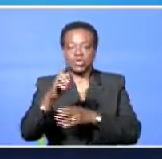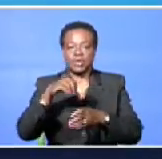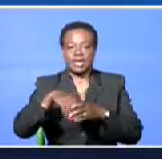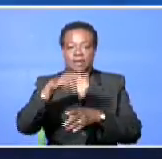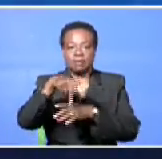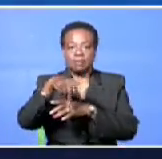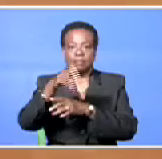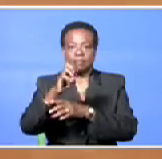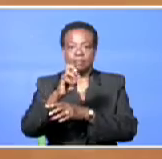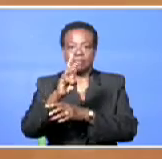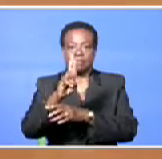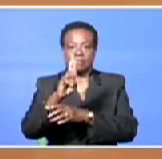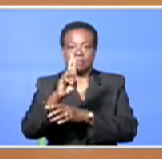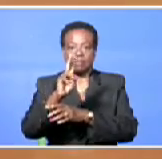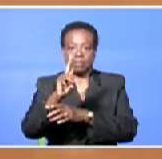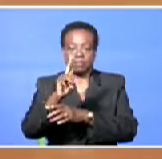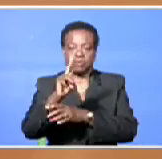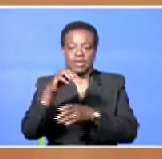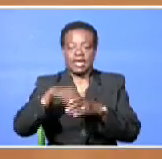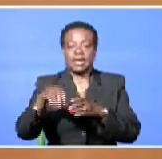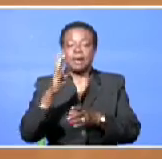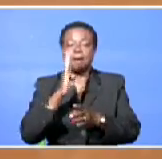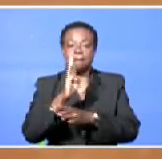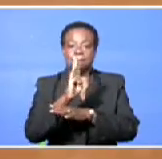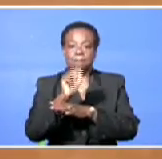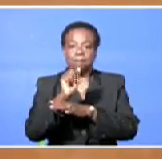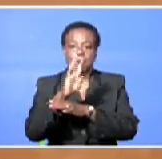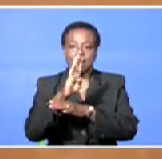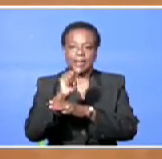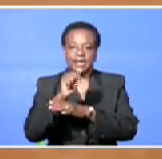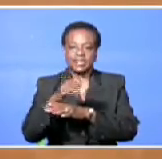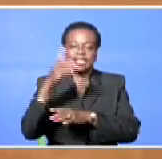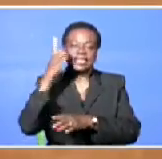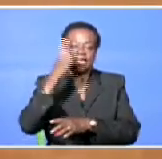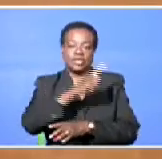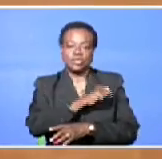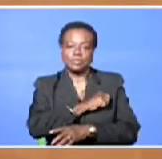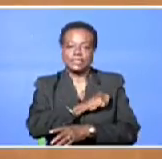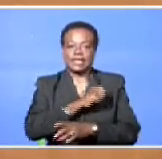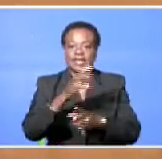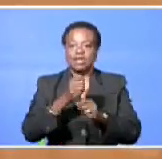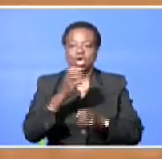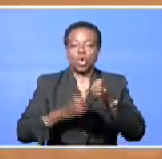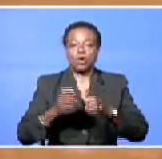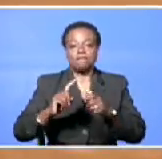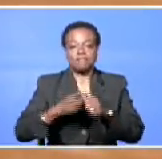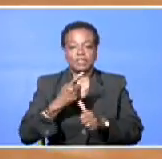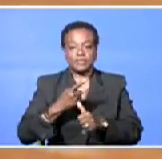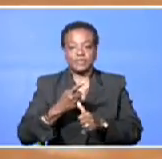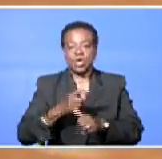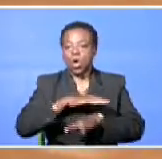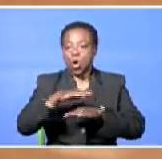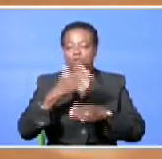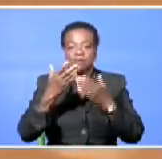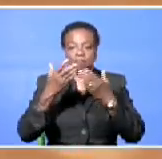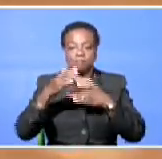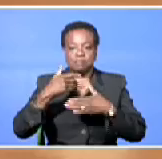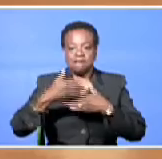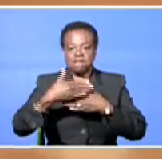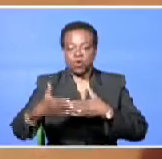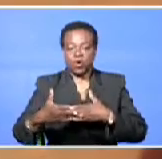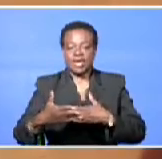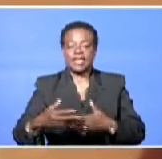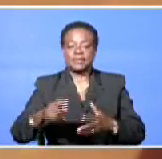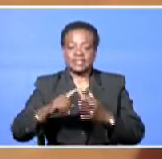against Barbados. Danielle Thompson taking to the court first, and this one was over before it started. Danielle pulling off the